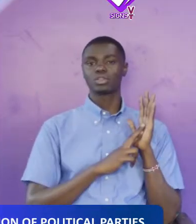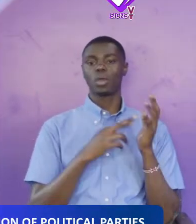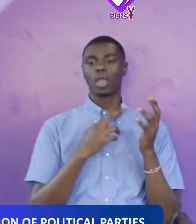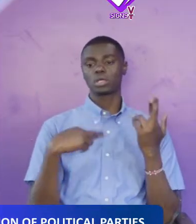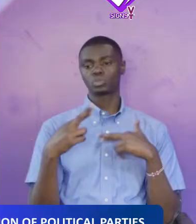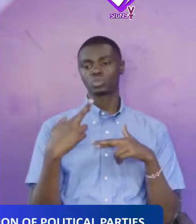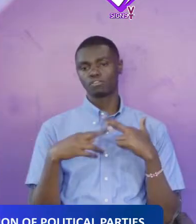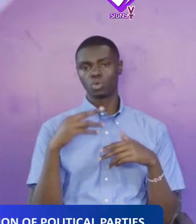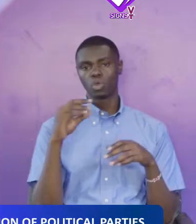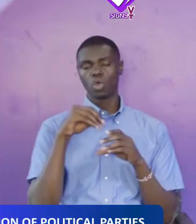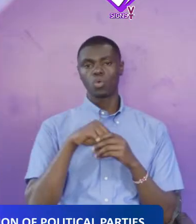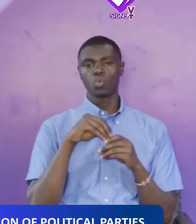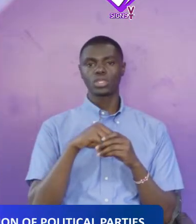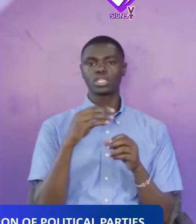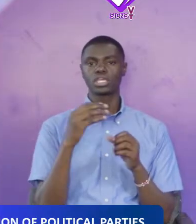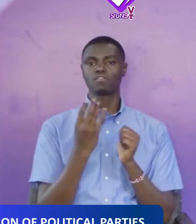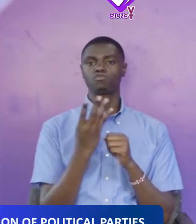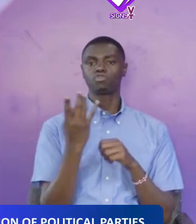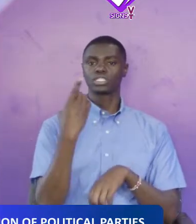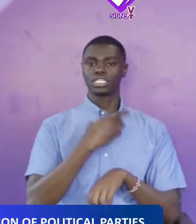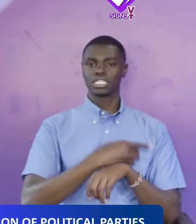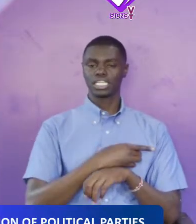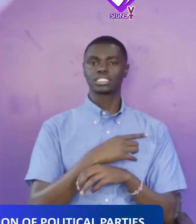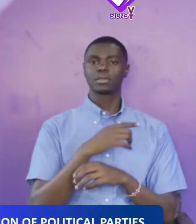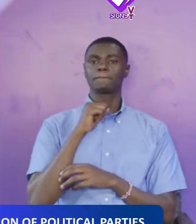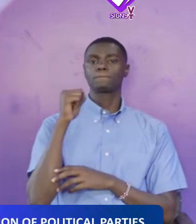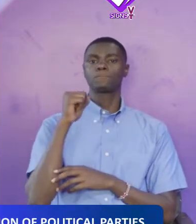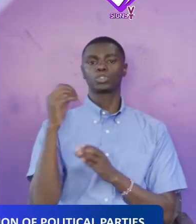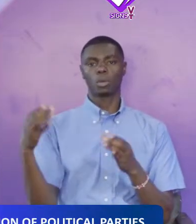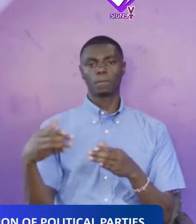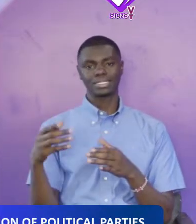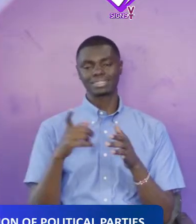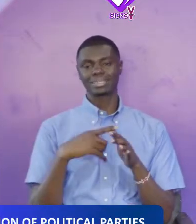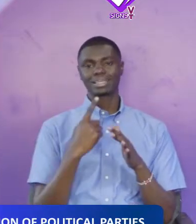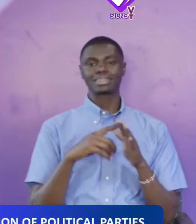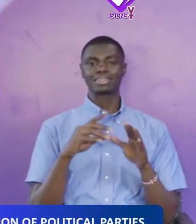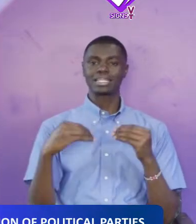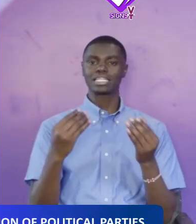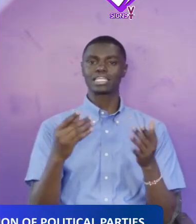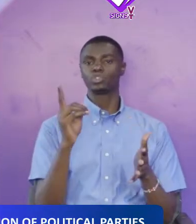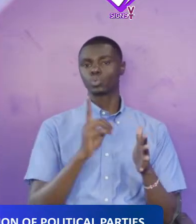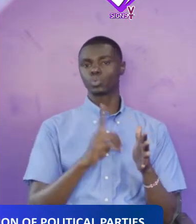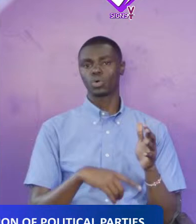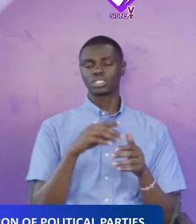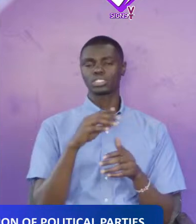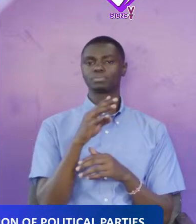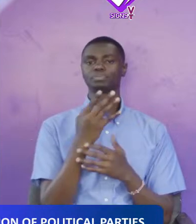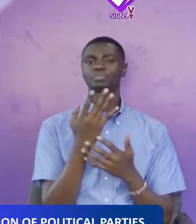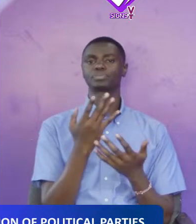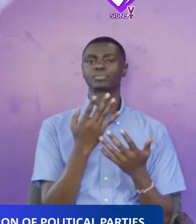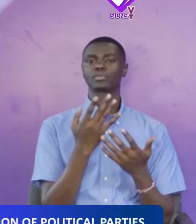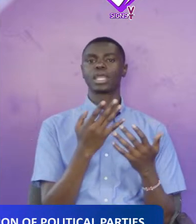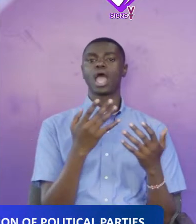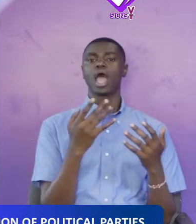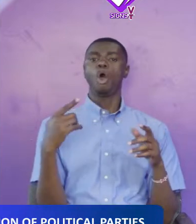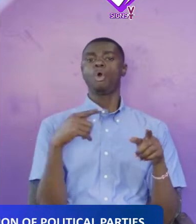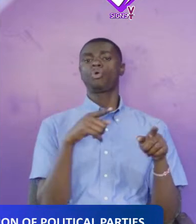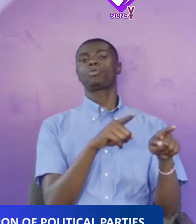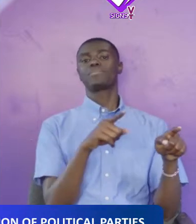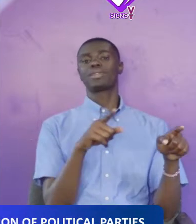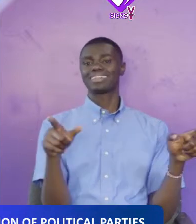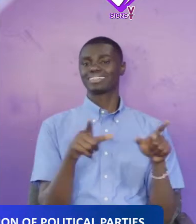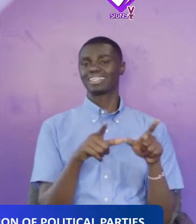them within 14 days of Yeah. receipt from political parties, Yeah. and they issue what is called by law a compliance